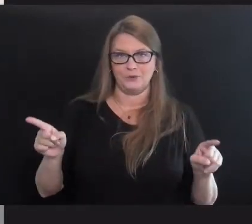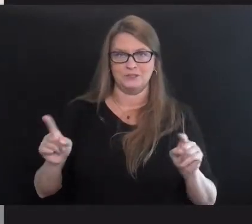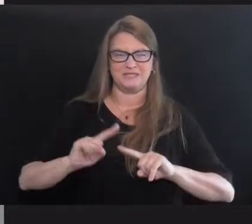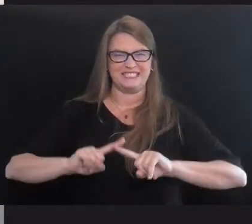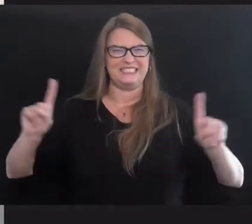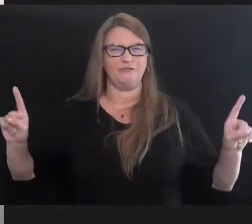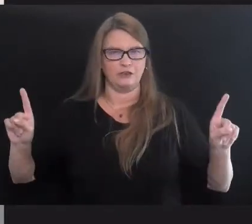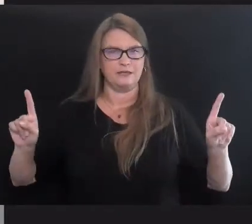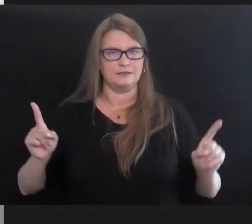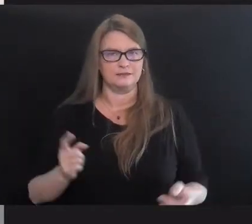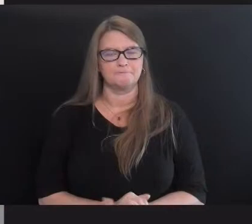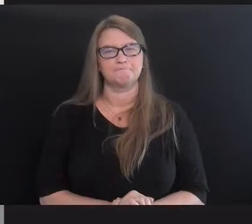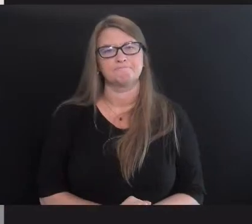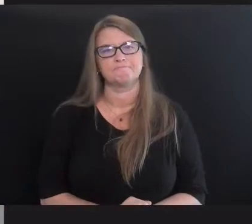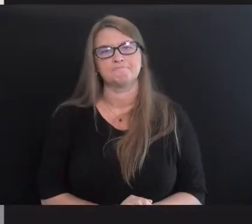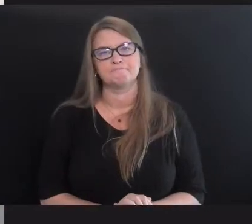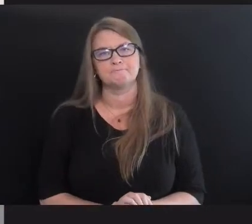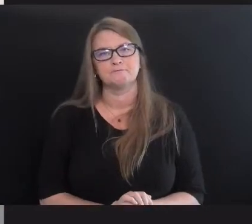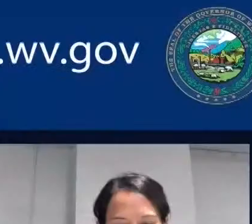circumstances.